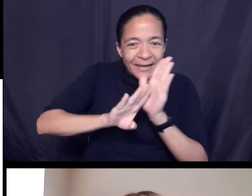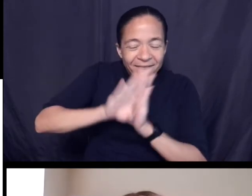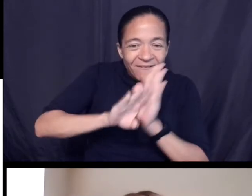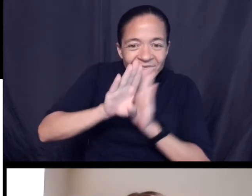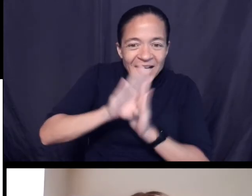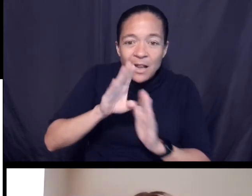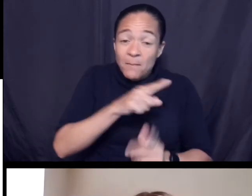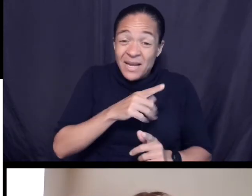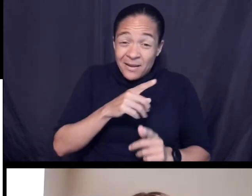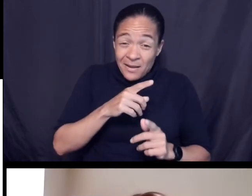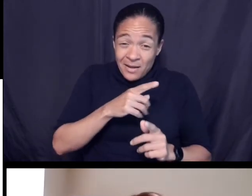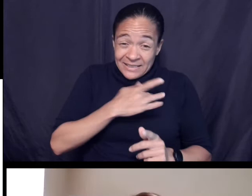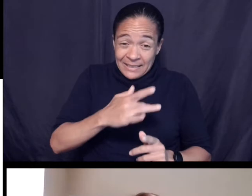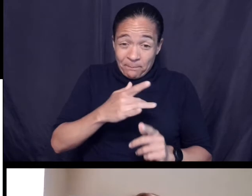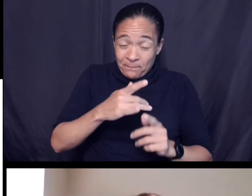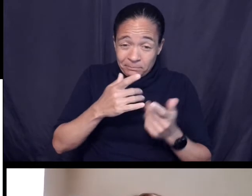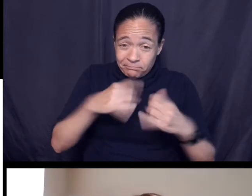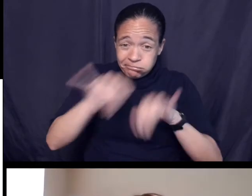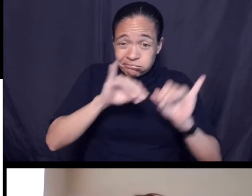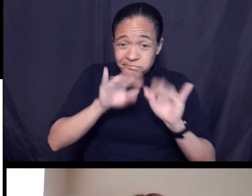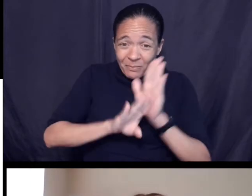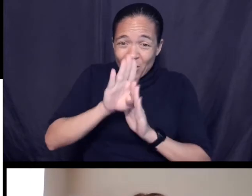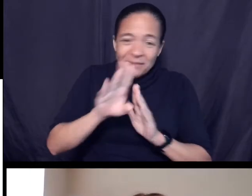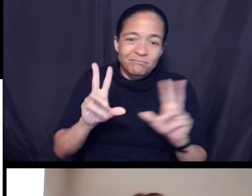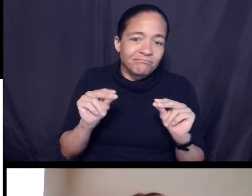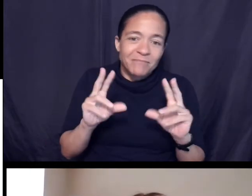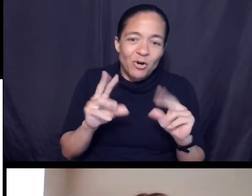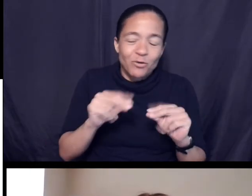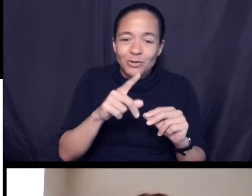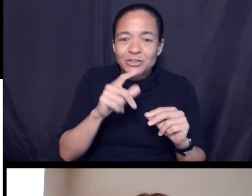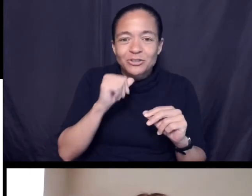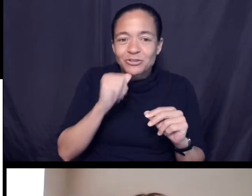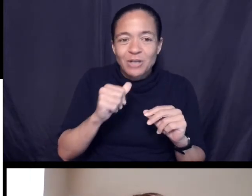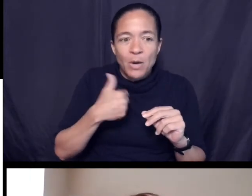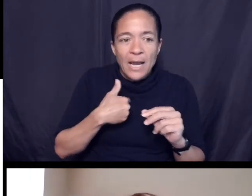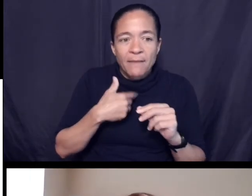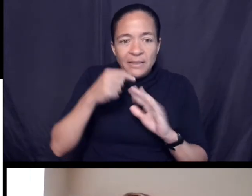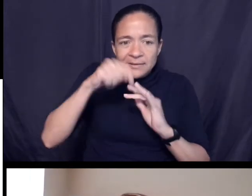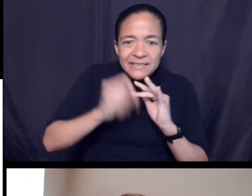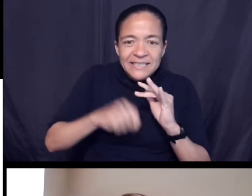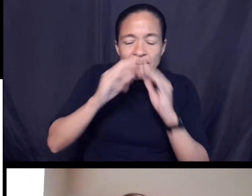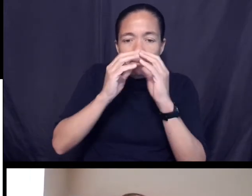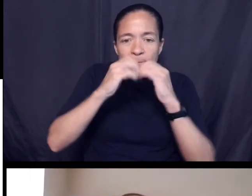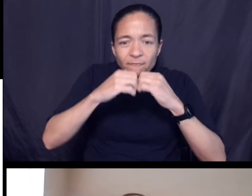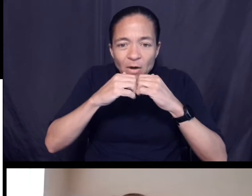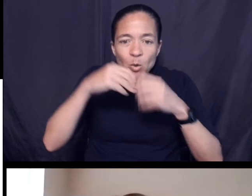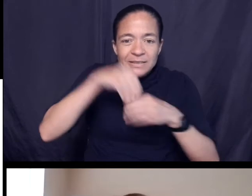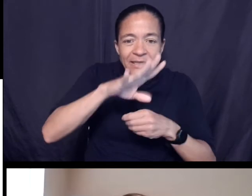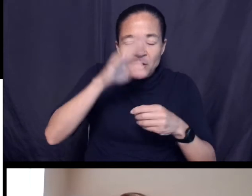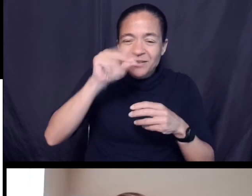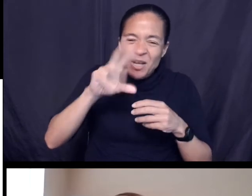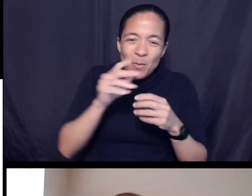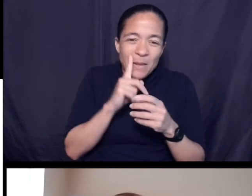it did not form typically. And she doesn't have the nice deep folds in her brain that we usually see. She has kind of